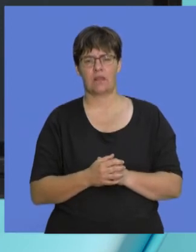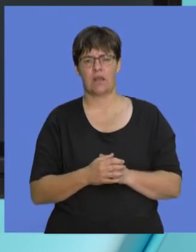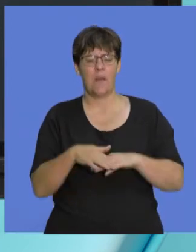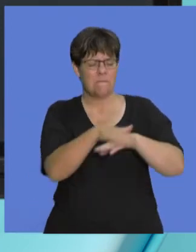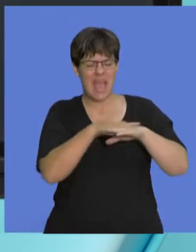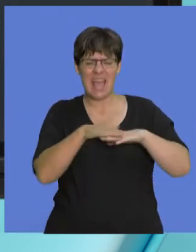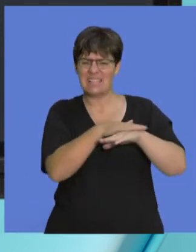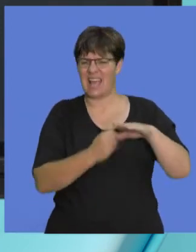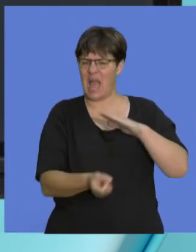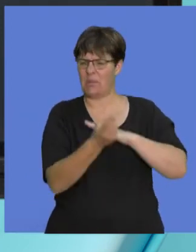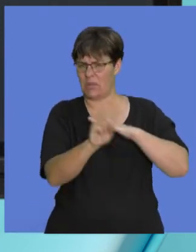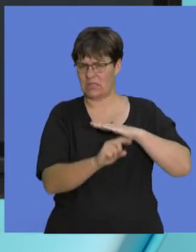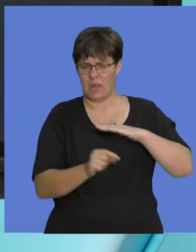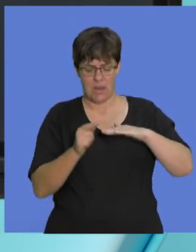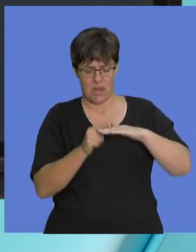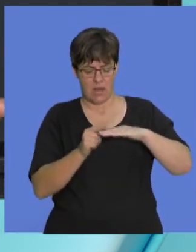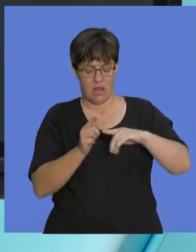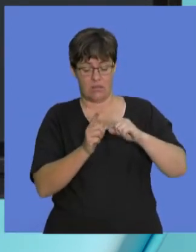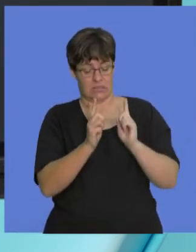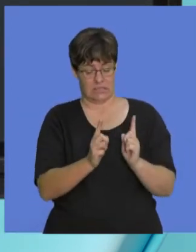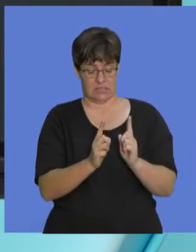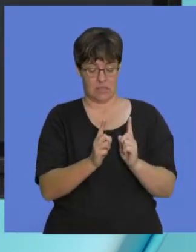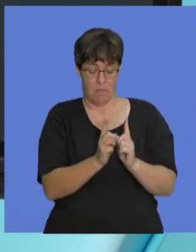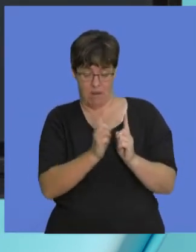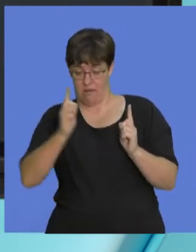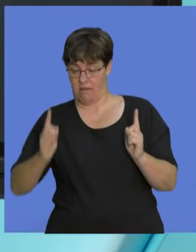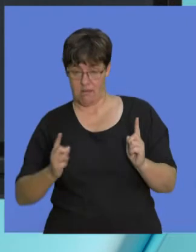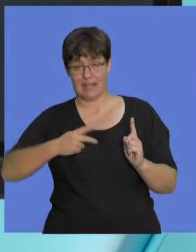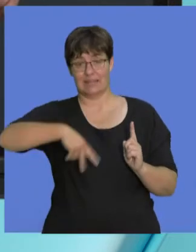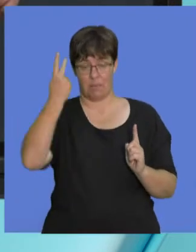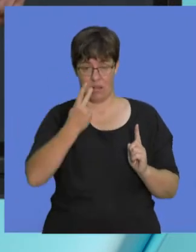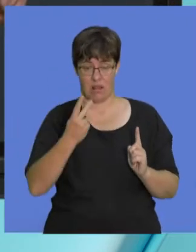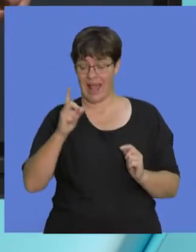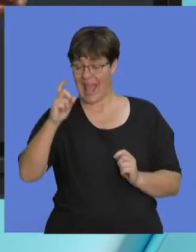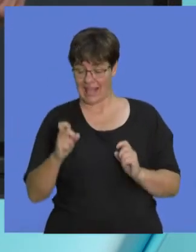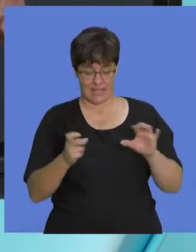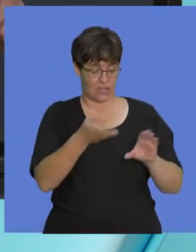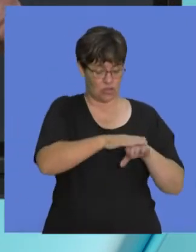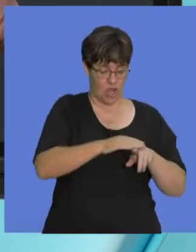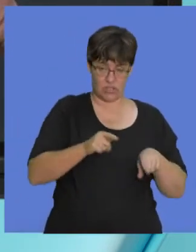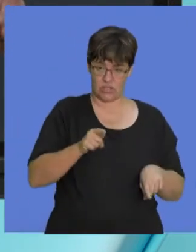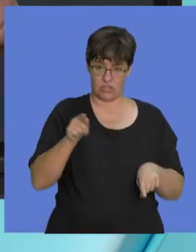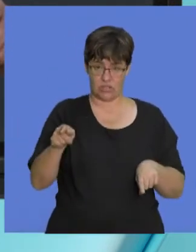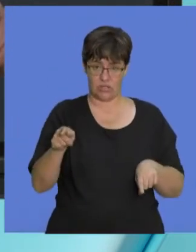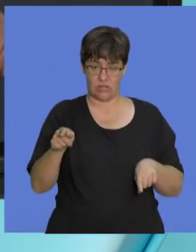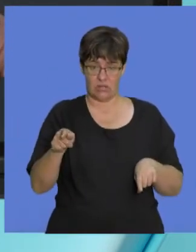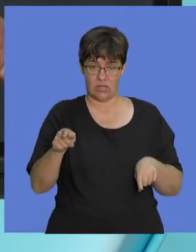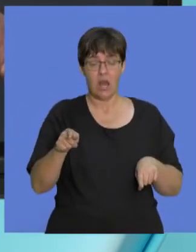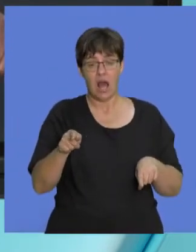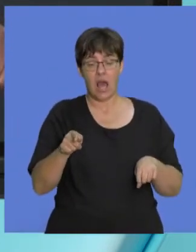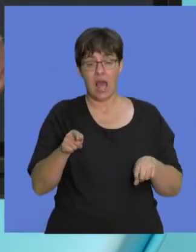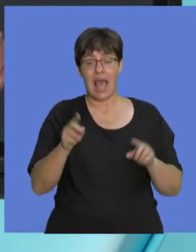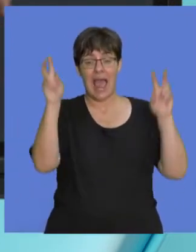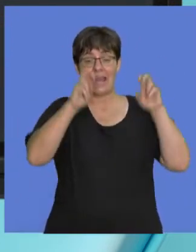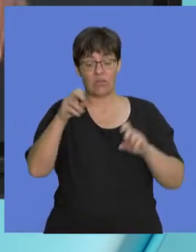at a basic level, if we double the distance between point X and the charge, what's going to happen to the